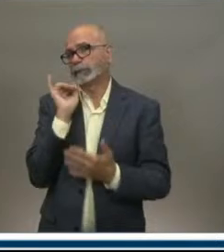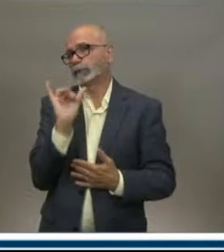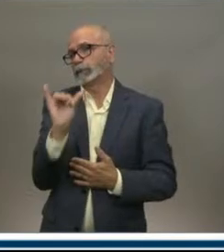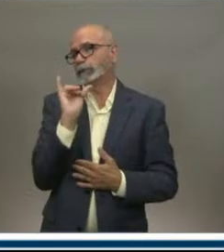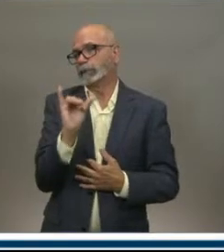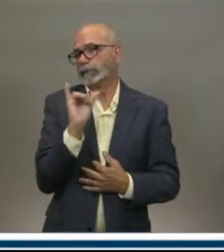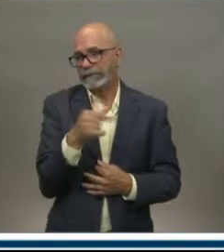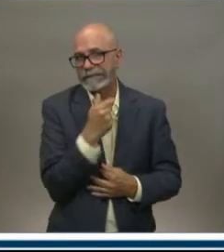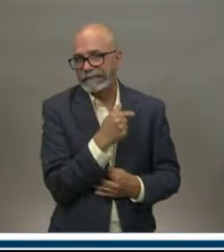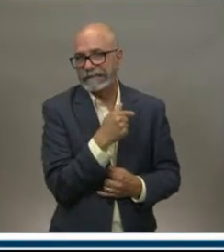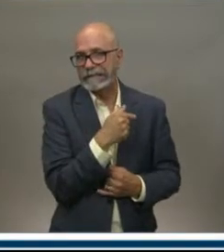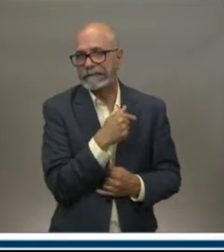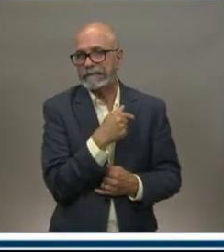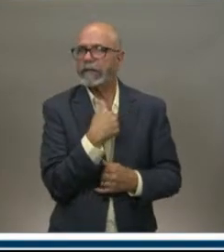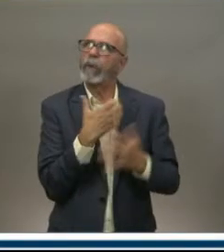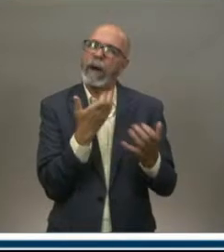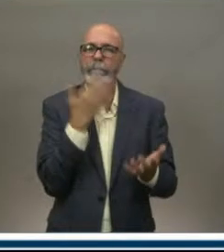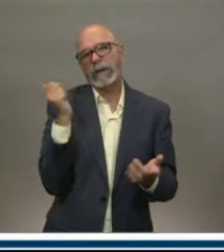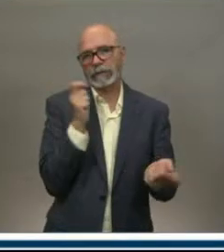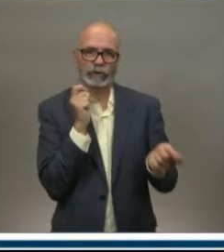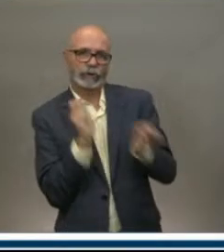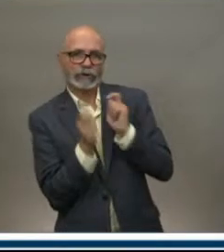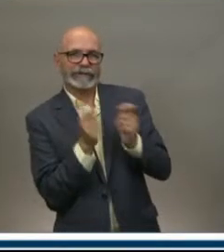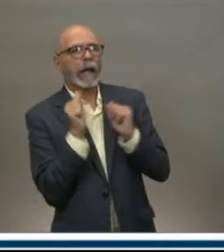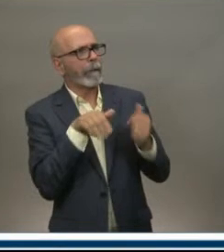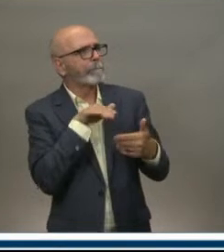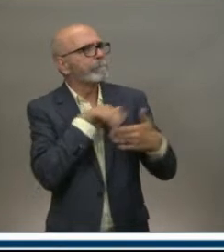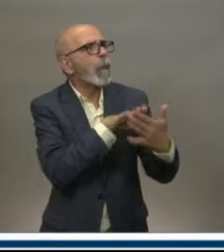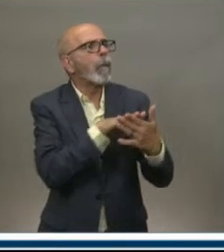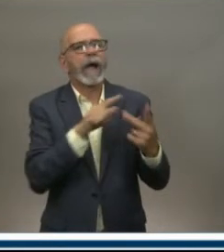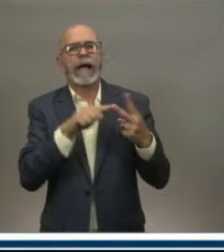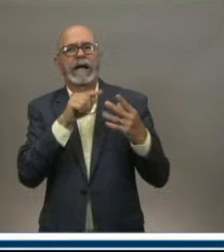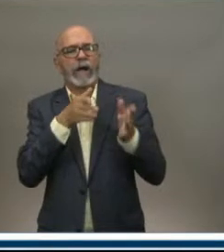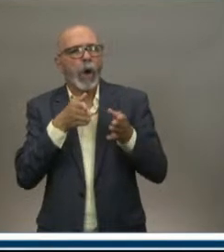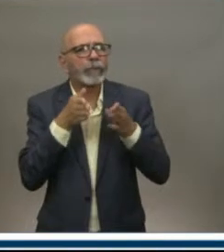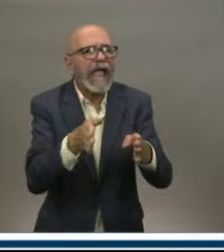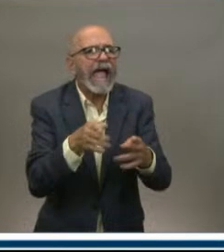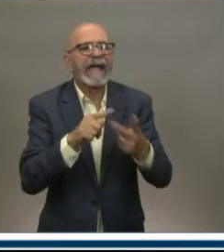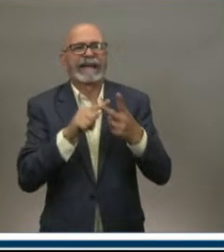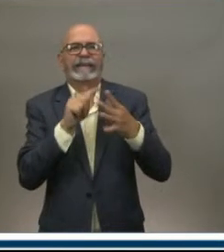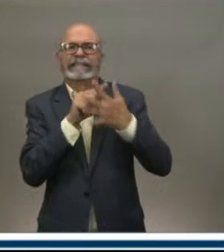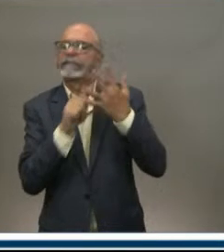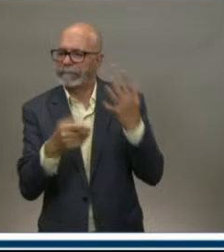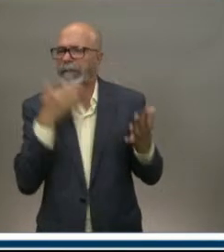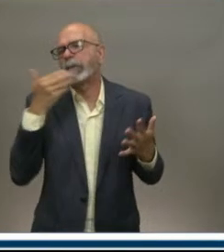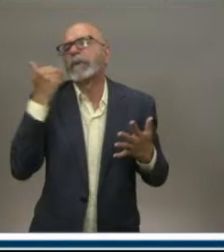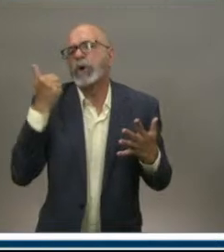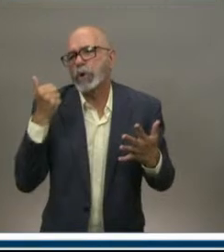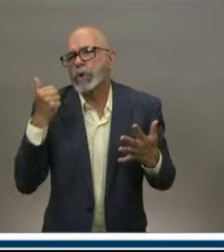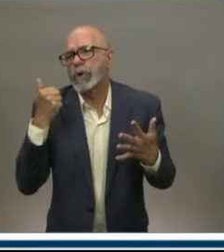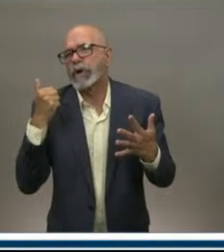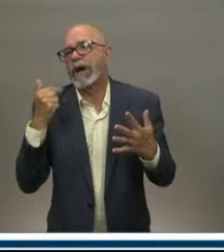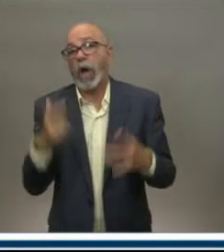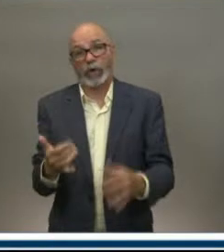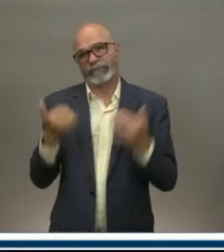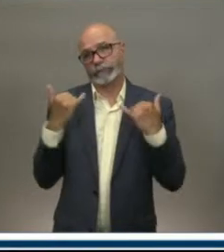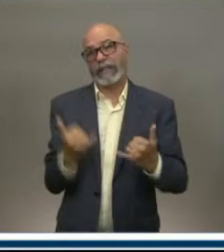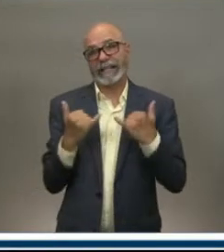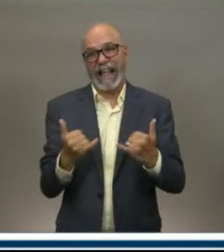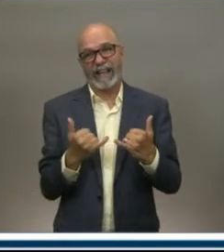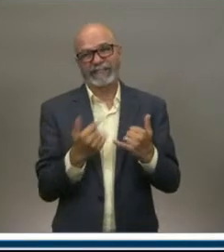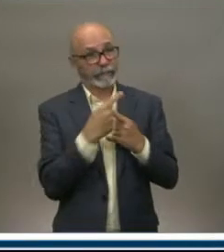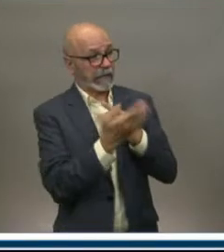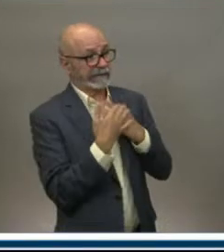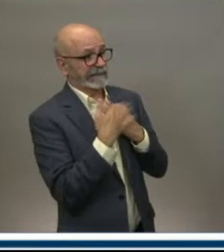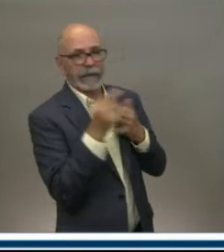path forward. So, you know, taking the actions that we're taking, I believe, will reduce the risk based upon the advice that we've been